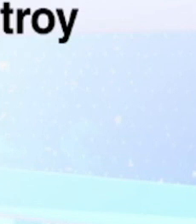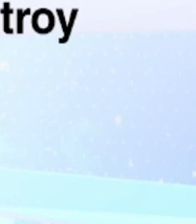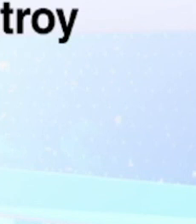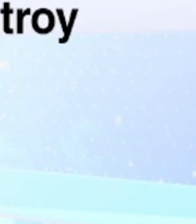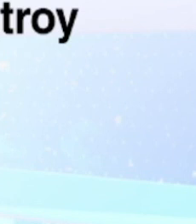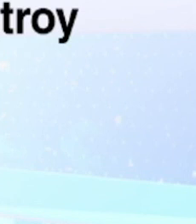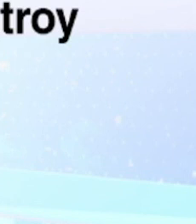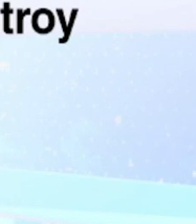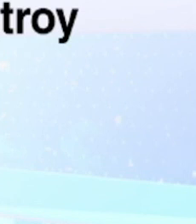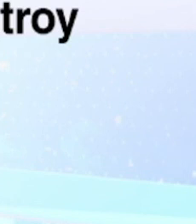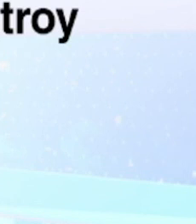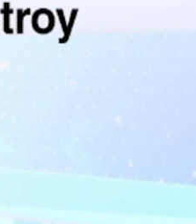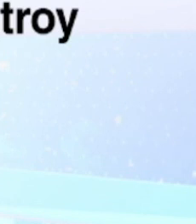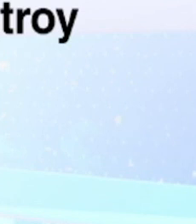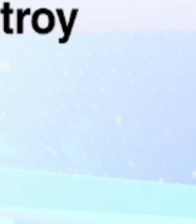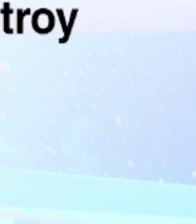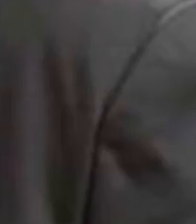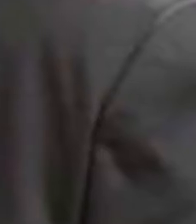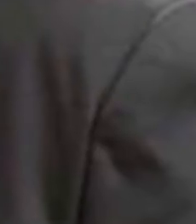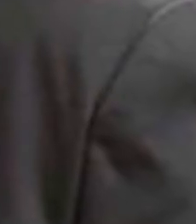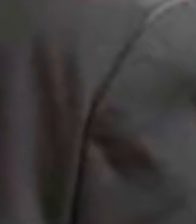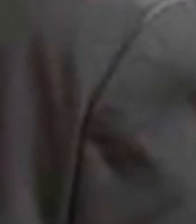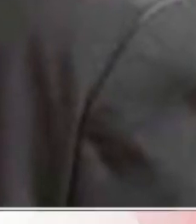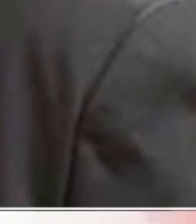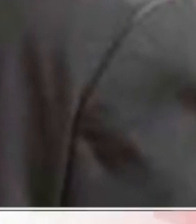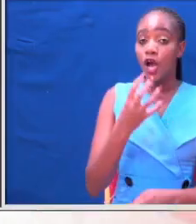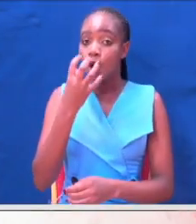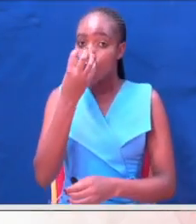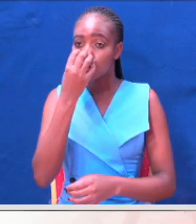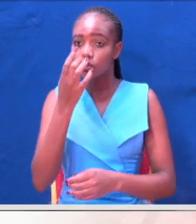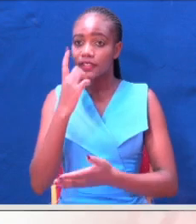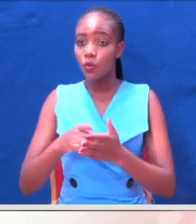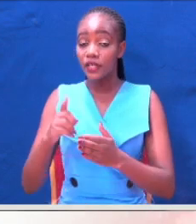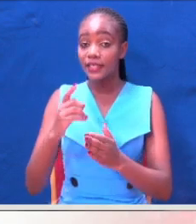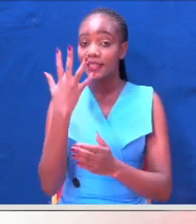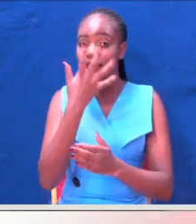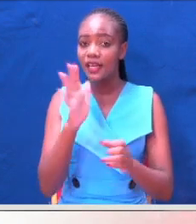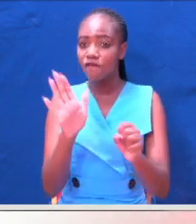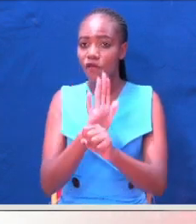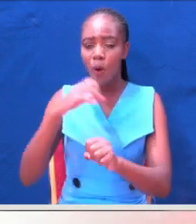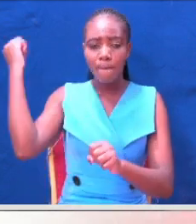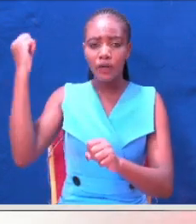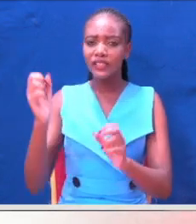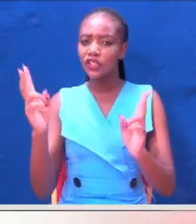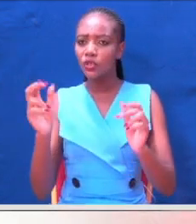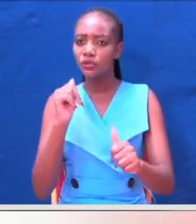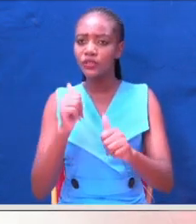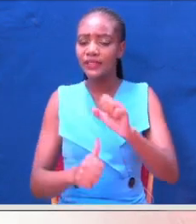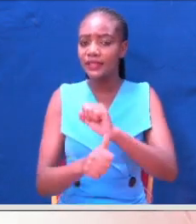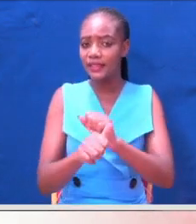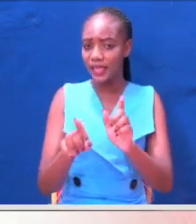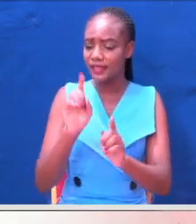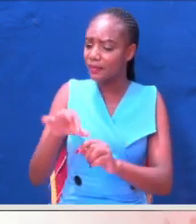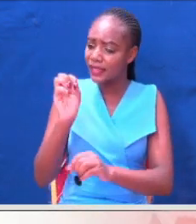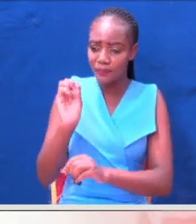shame those involved," end of quote. Ruto terms this as shameful political pettiness, which is dangerous and